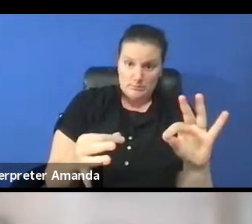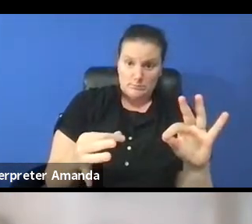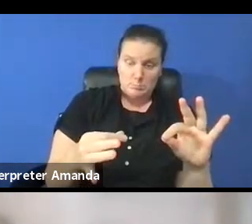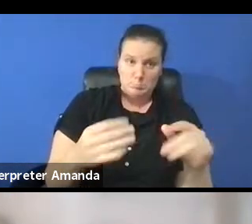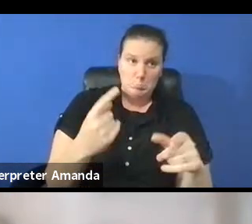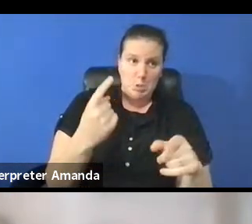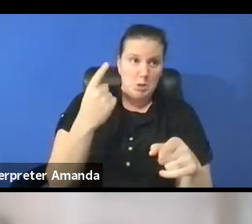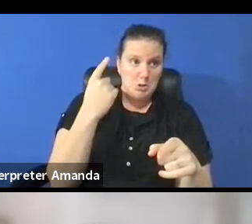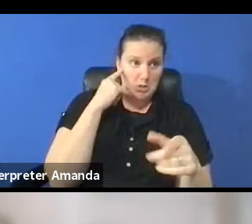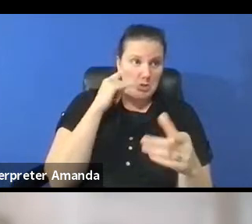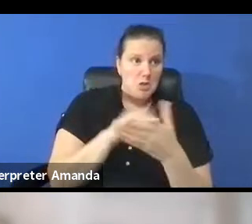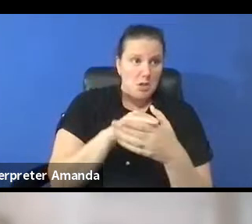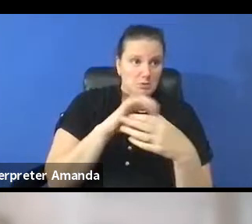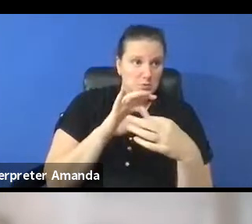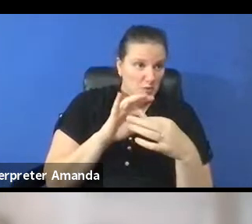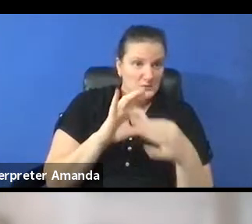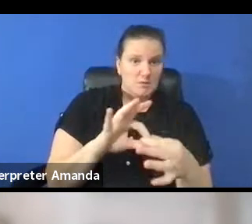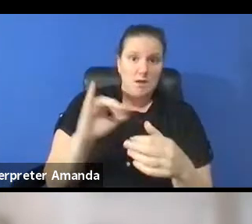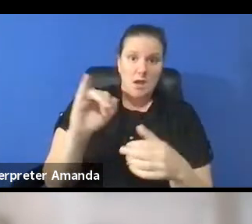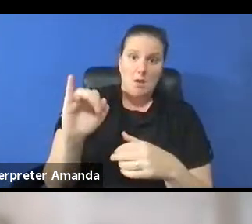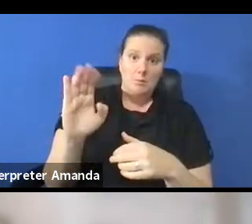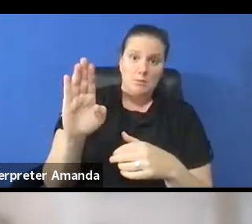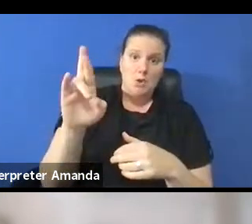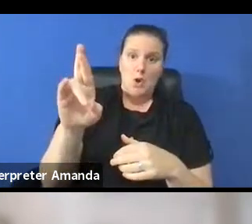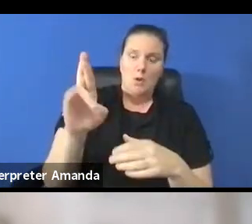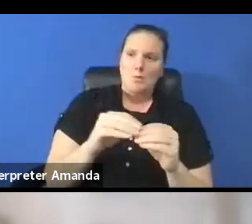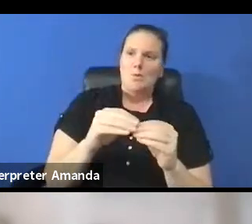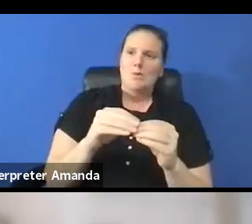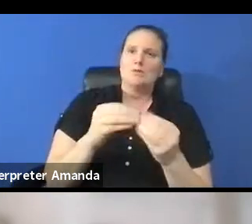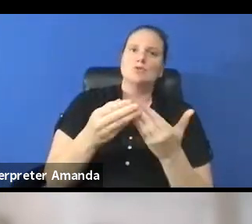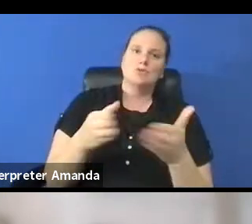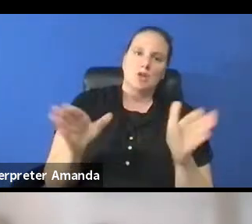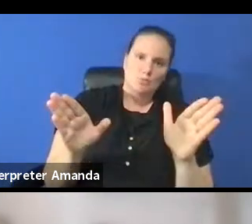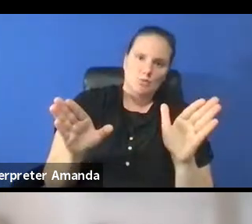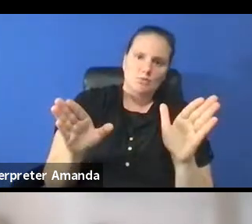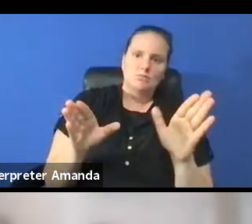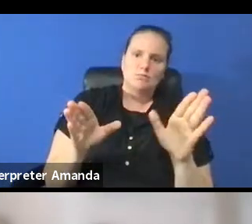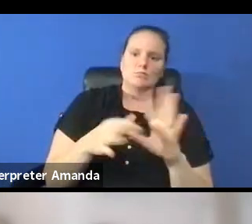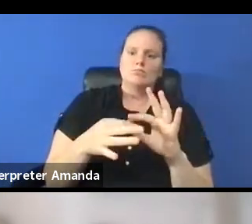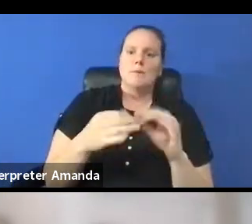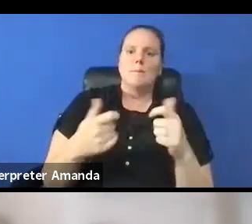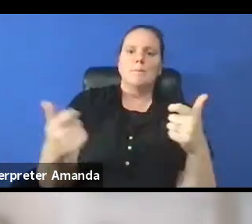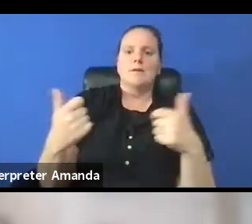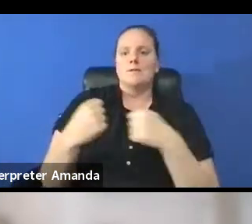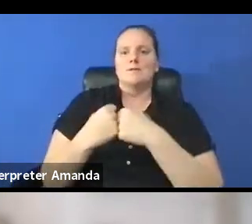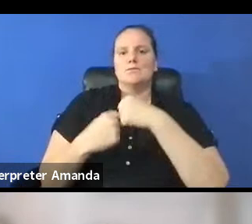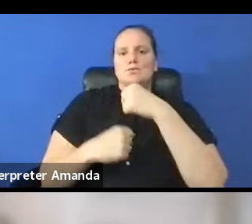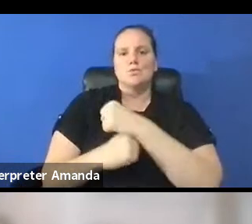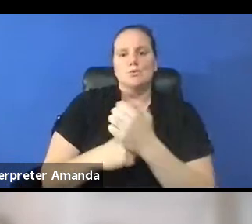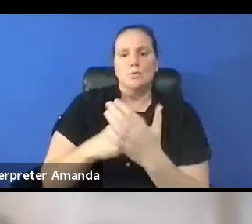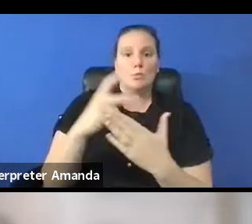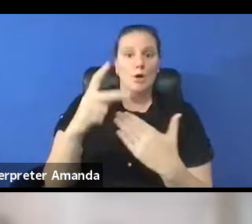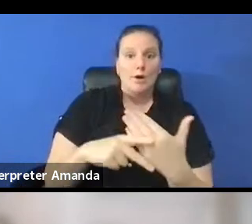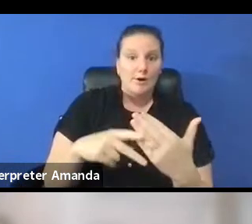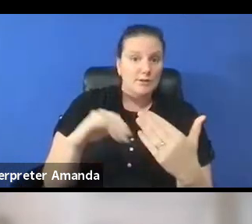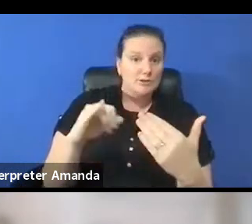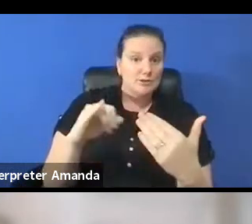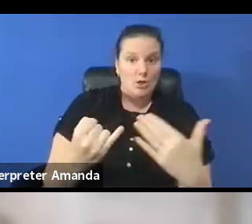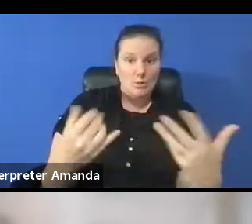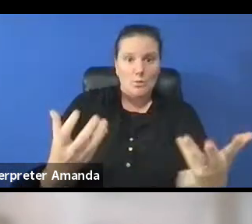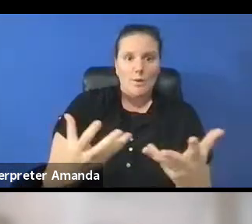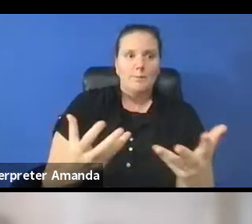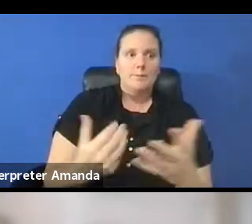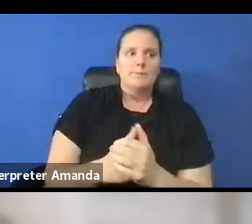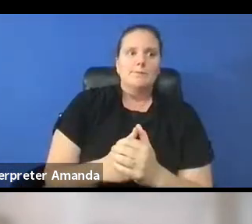think, relative to IBR, but more of a general statement about big infrastructure projects, was that doing